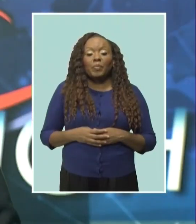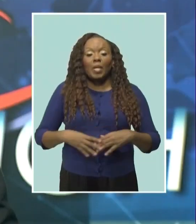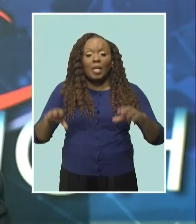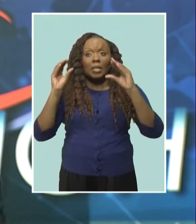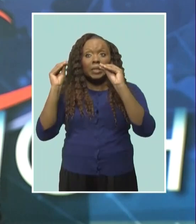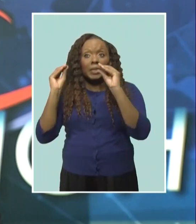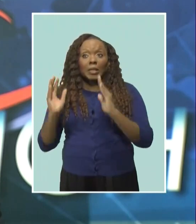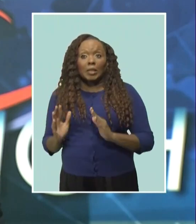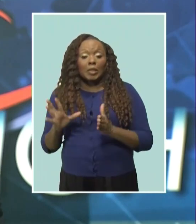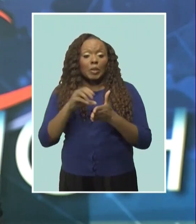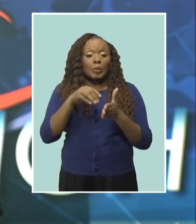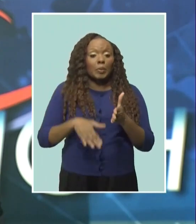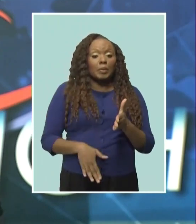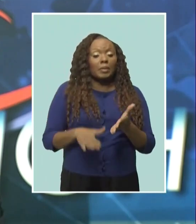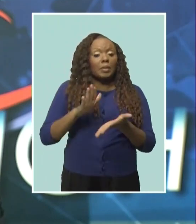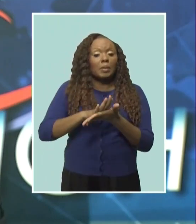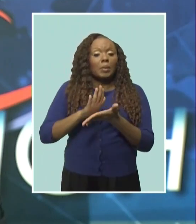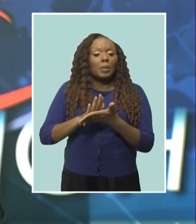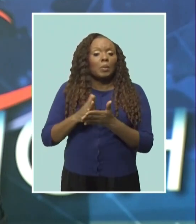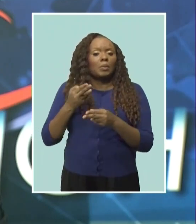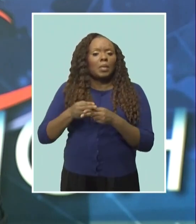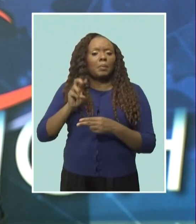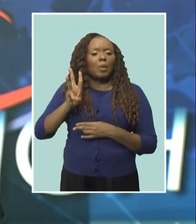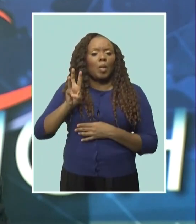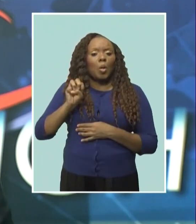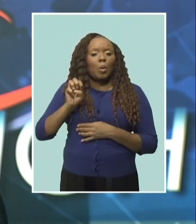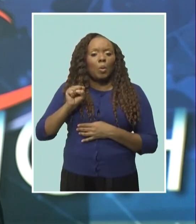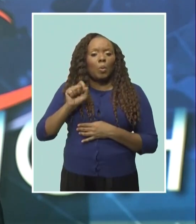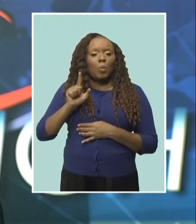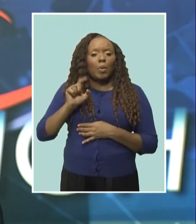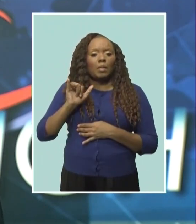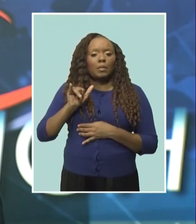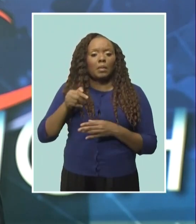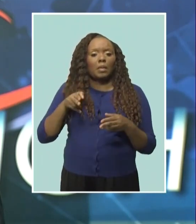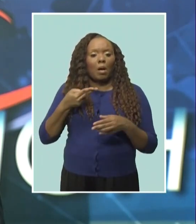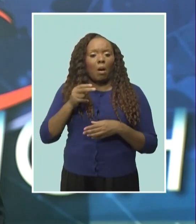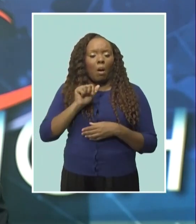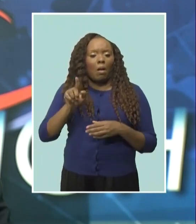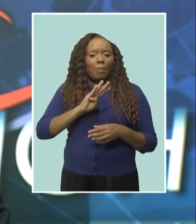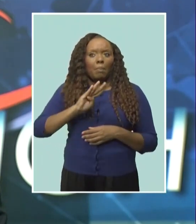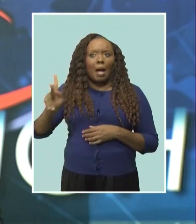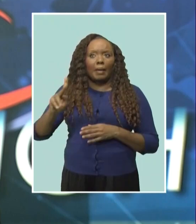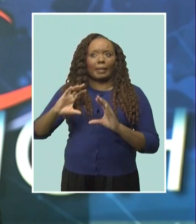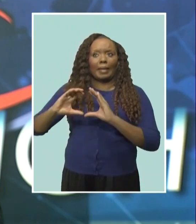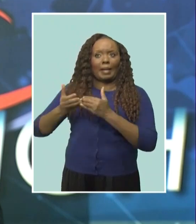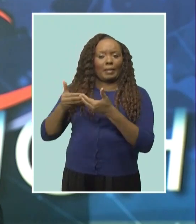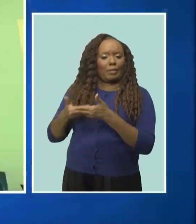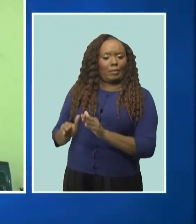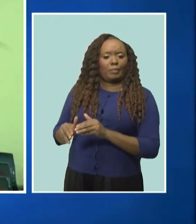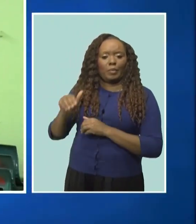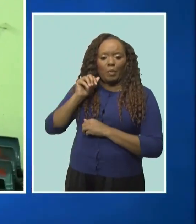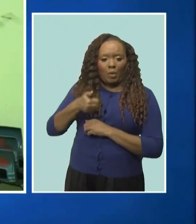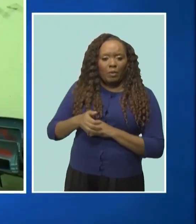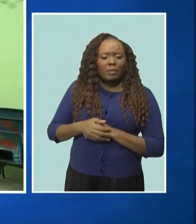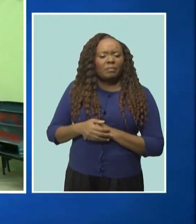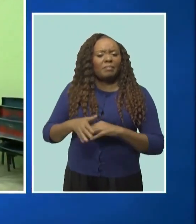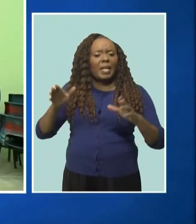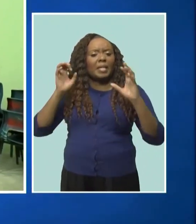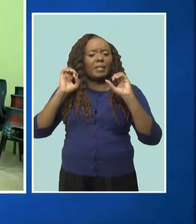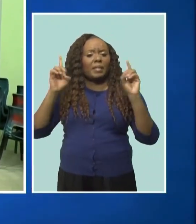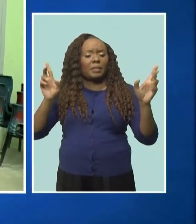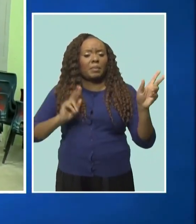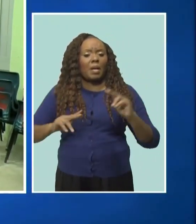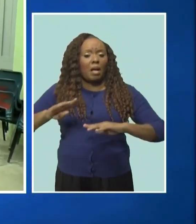Teachers and students of Wesley Hall Junior School will be back in the classroom tomorrow, and while education officials are satisfied with the work